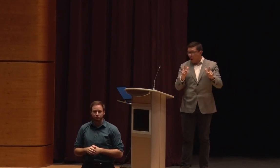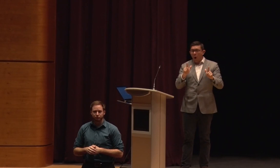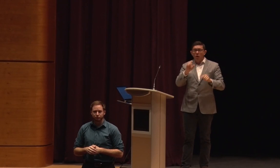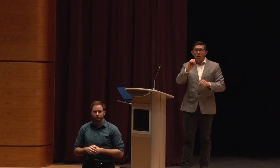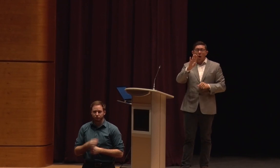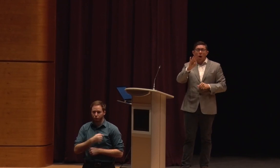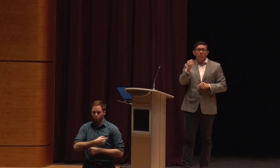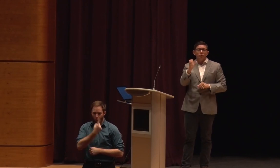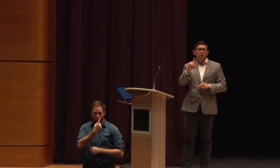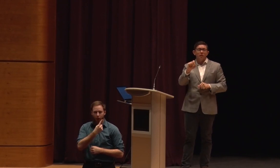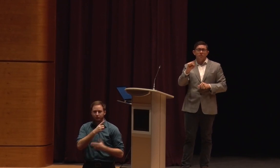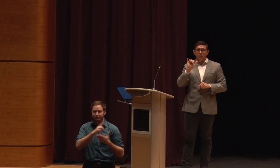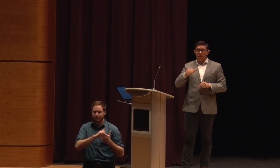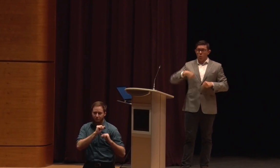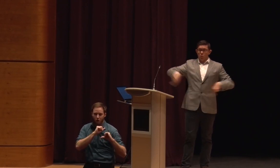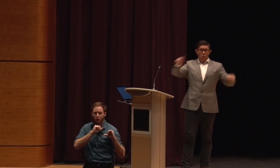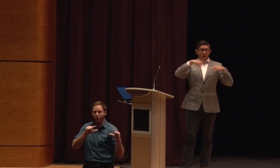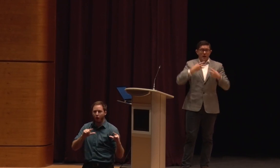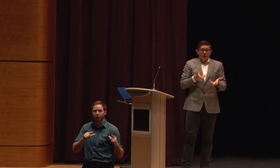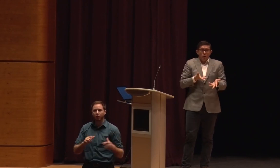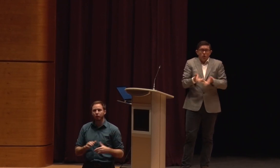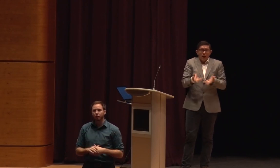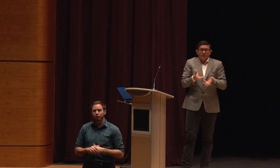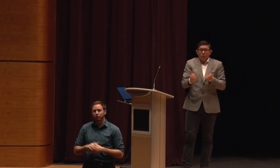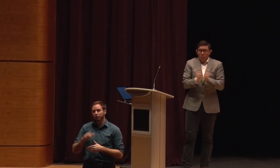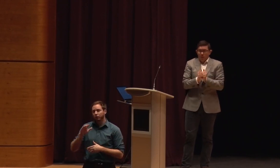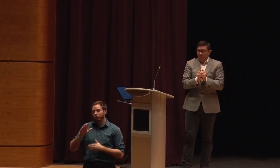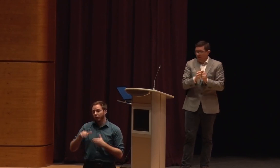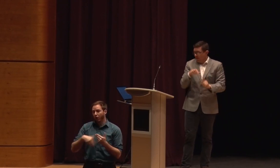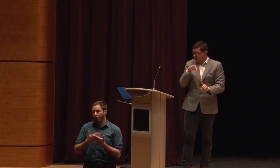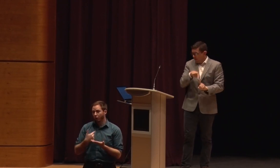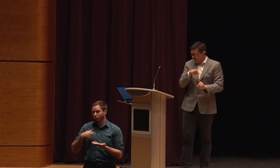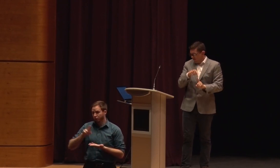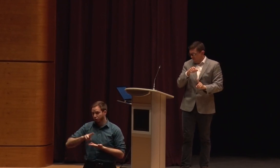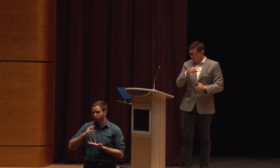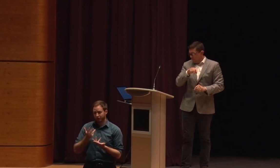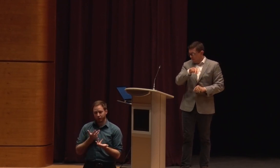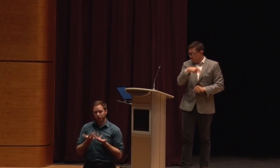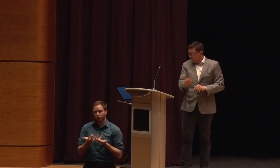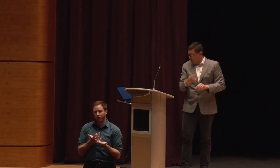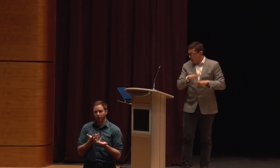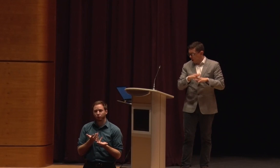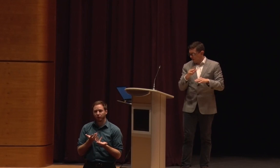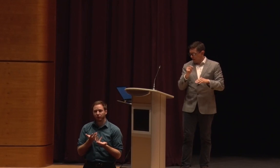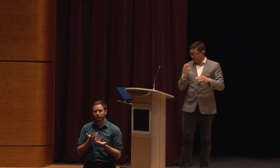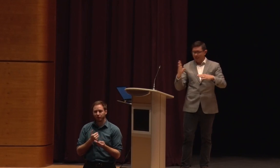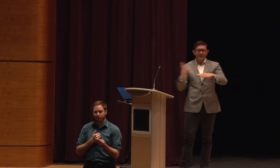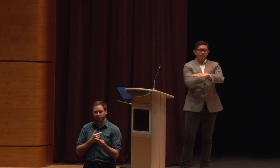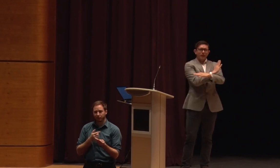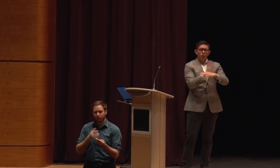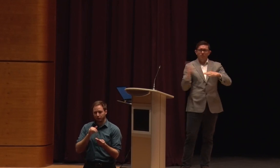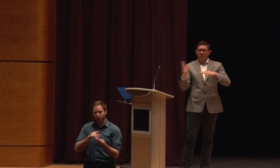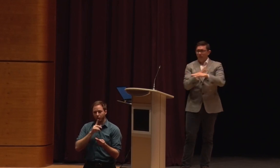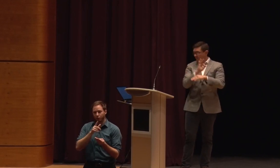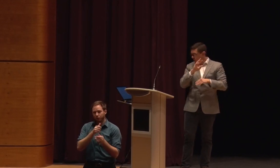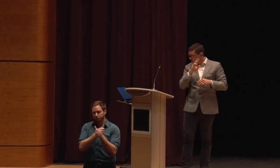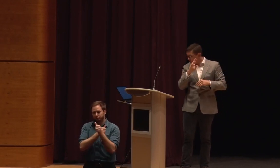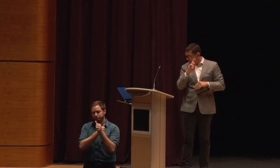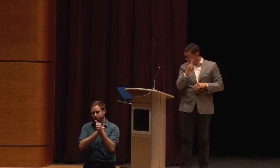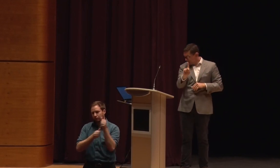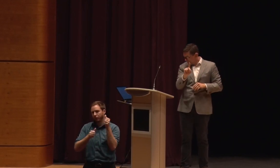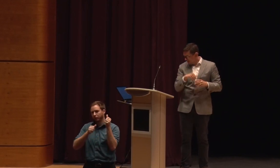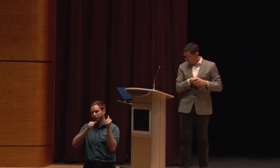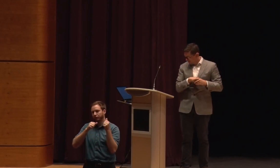One design for everybody. All objects that we use and interact with fall onto a